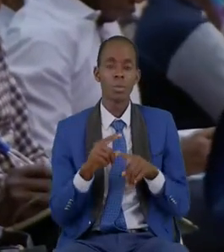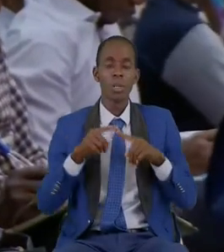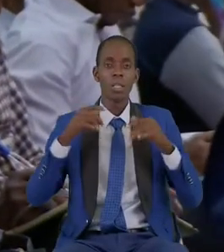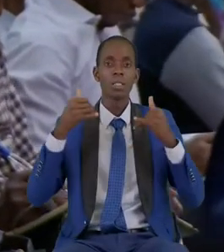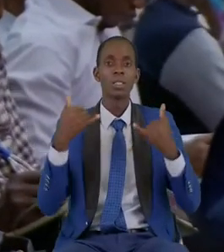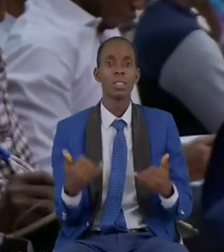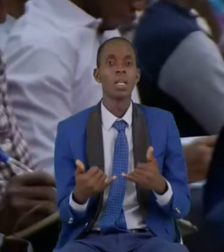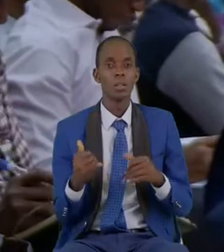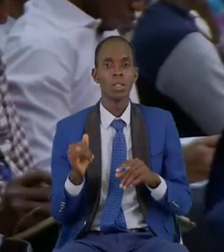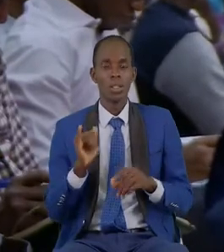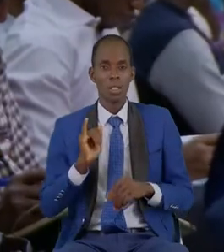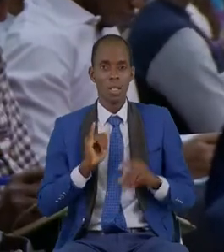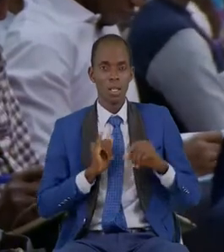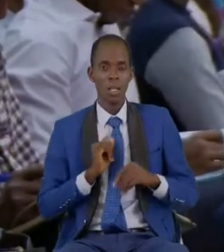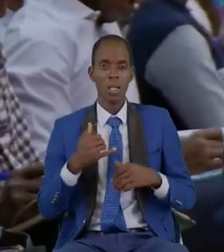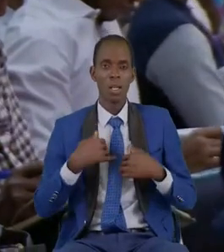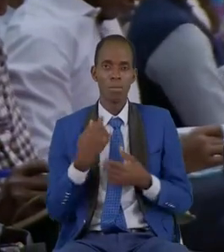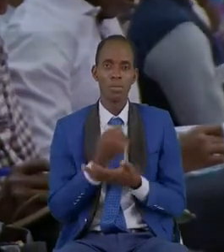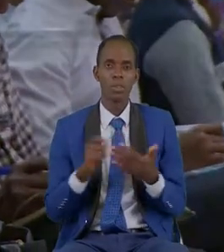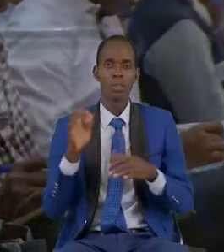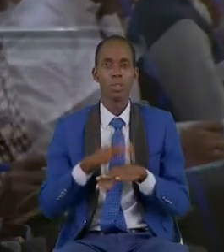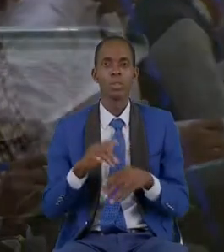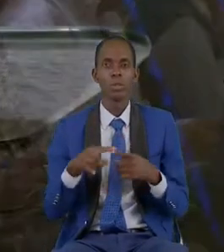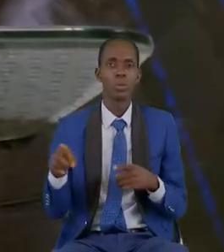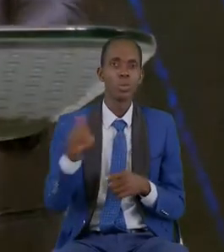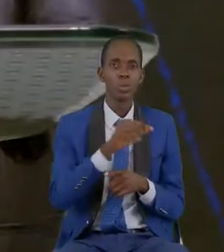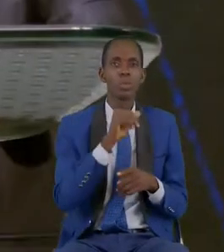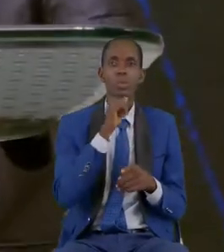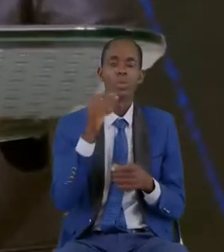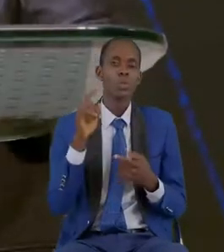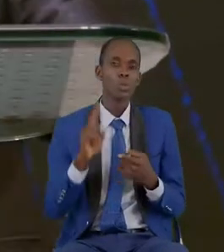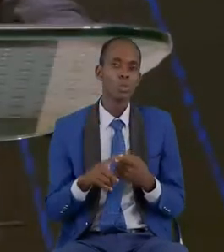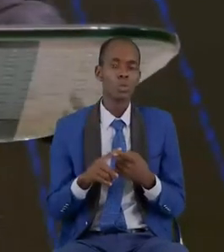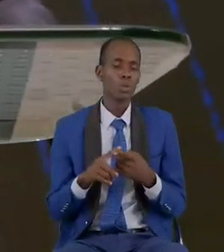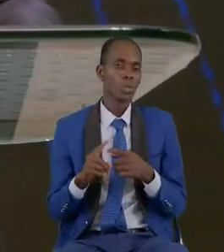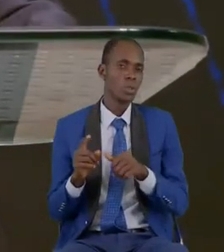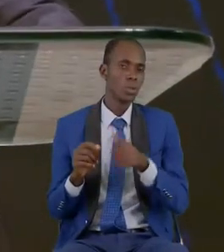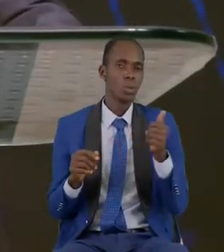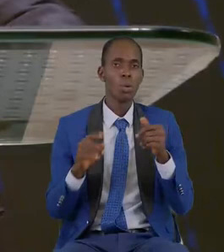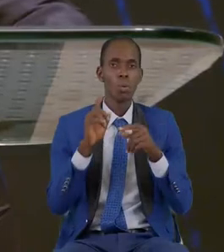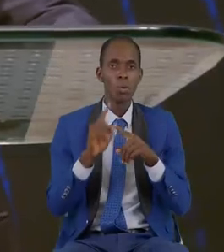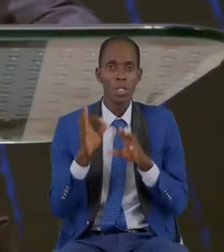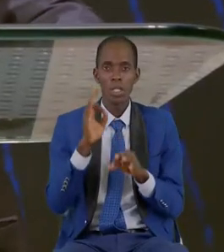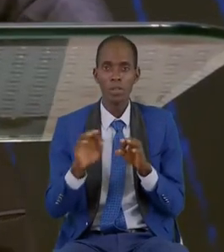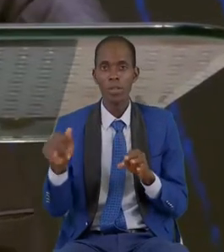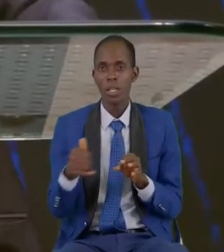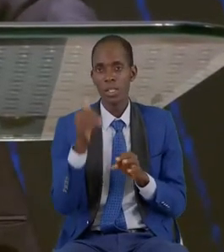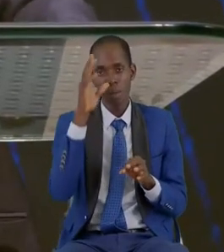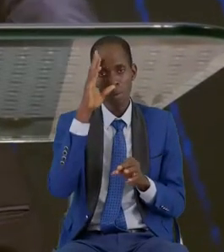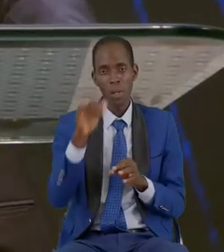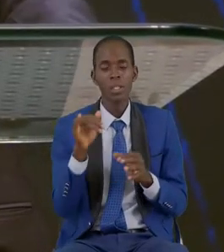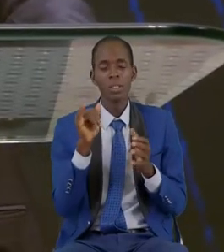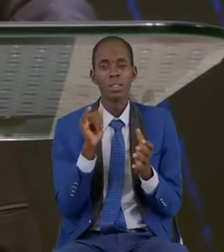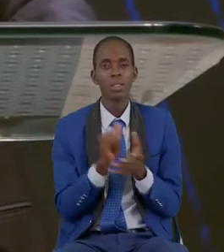have written unto you not to keep company. If any man that is called a